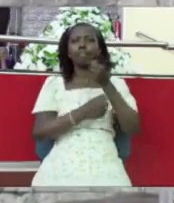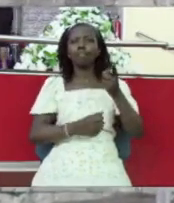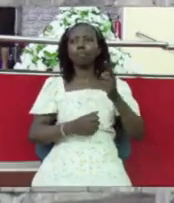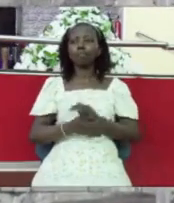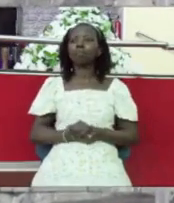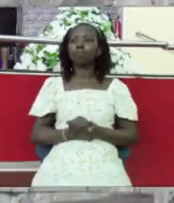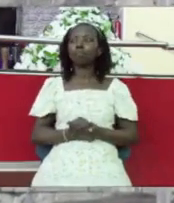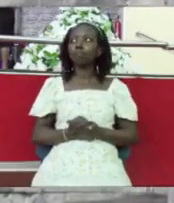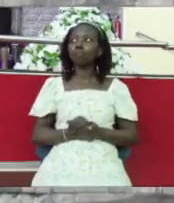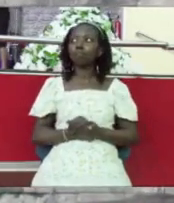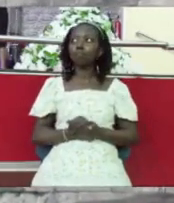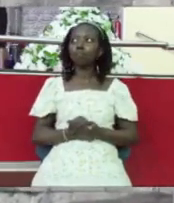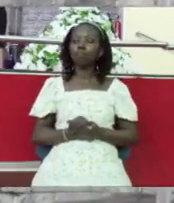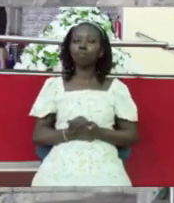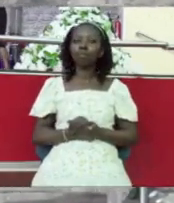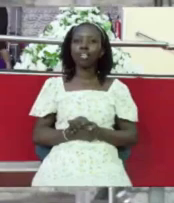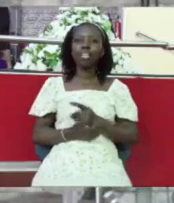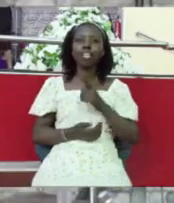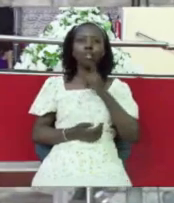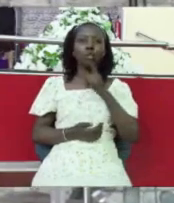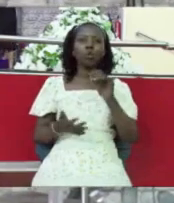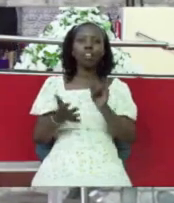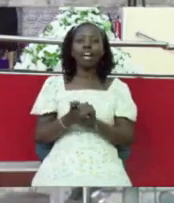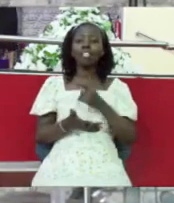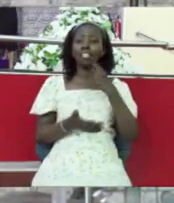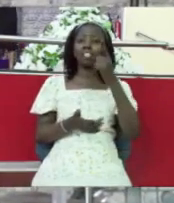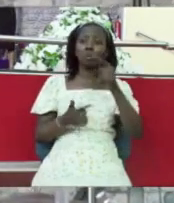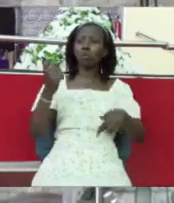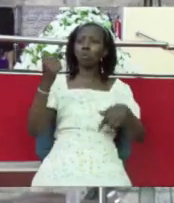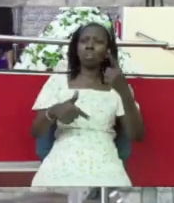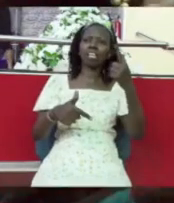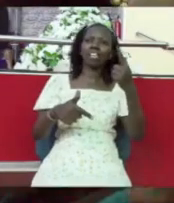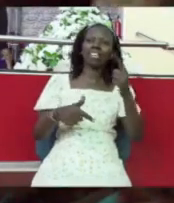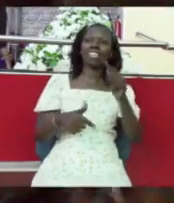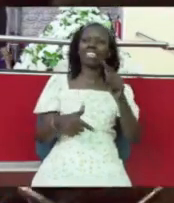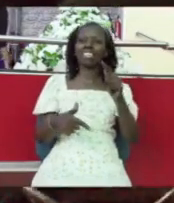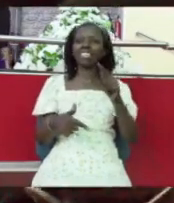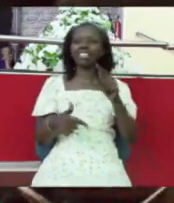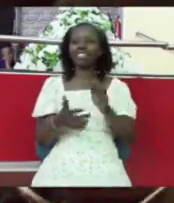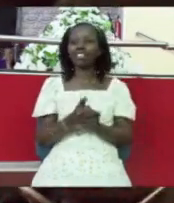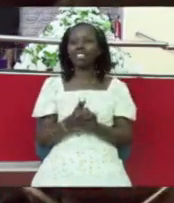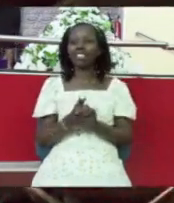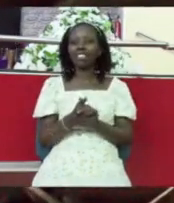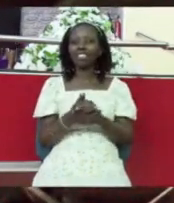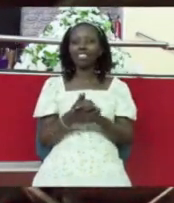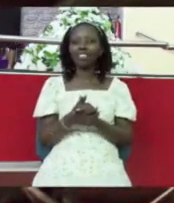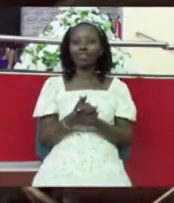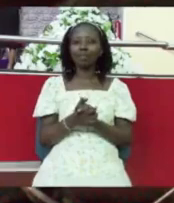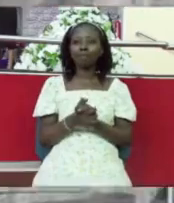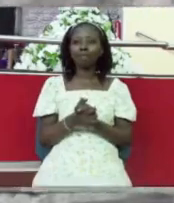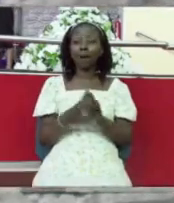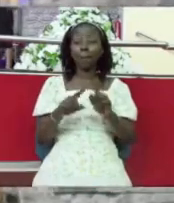na ukawapende. Of course they say so that they can see you prospering. Ndio wanasema ndio wakaweza kuona